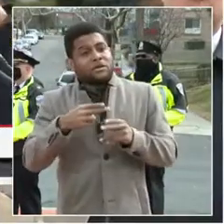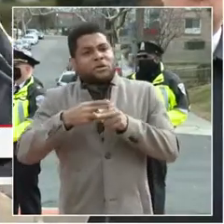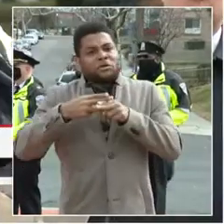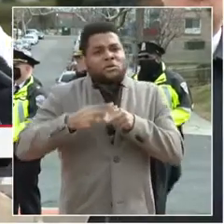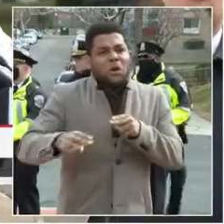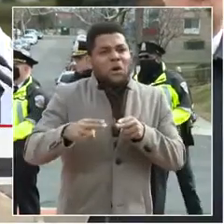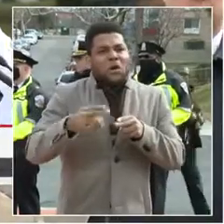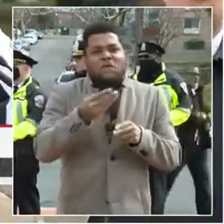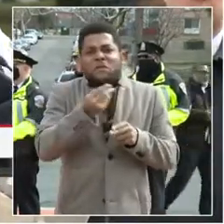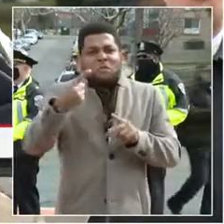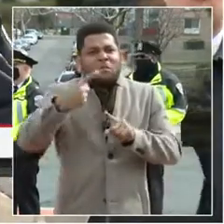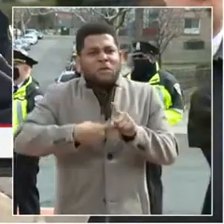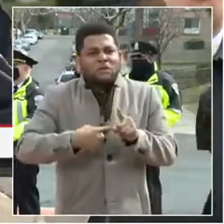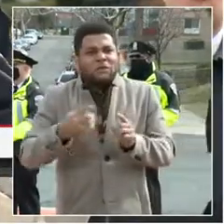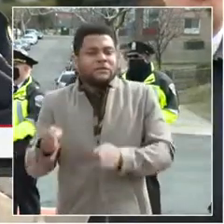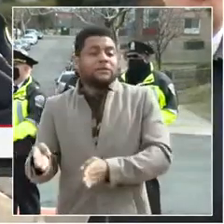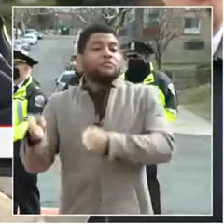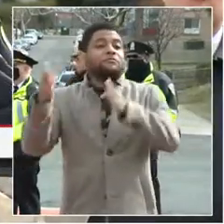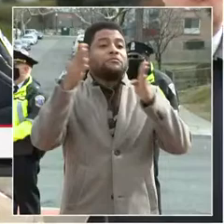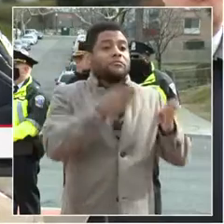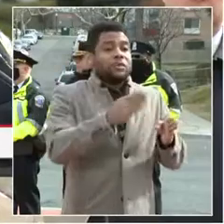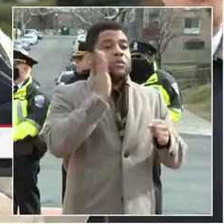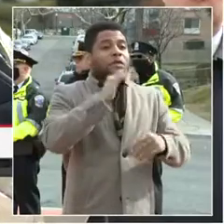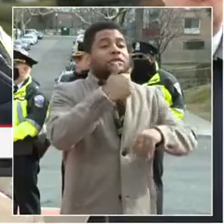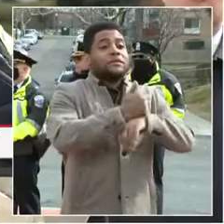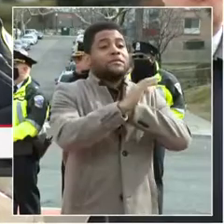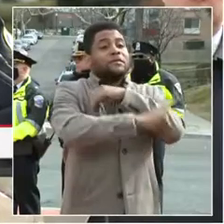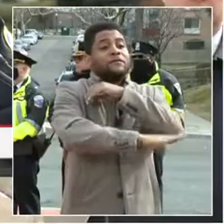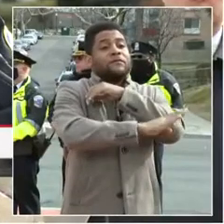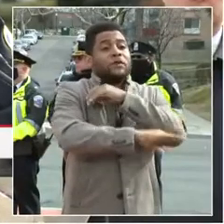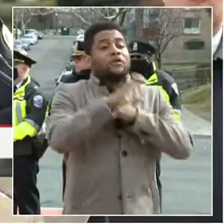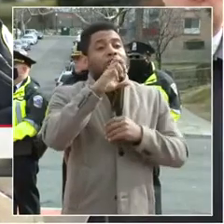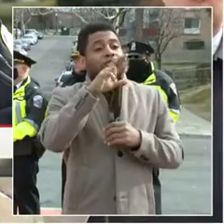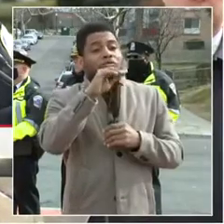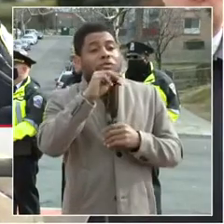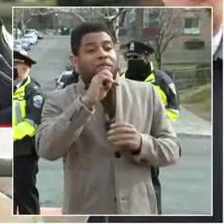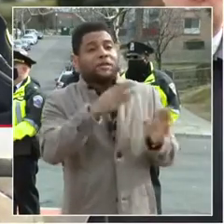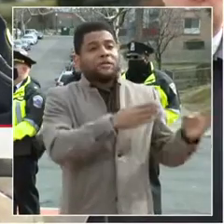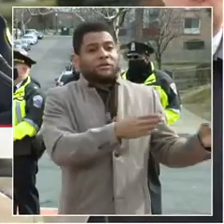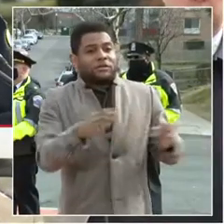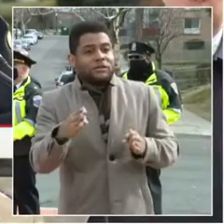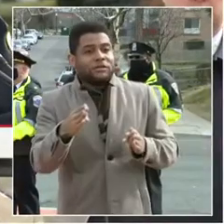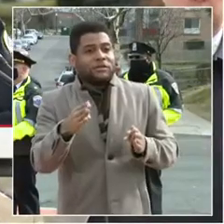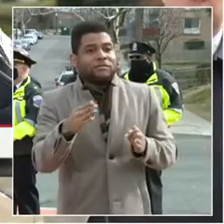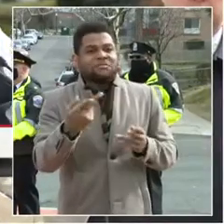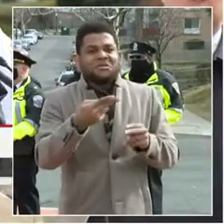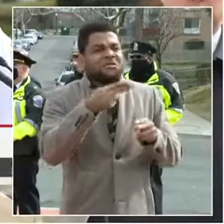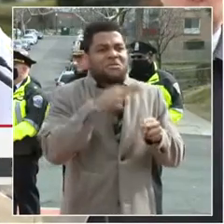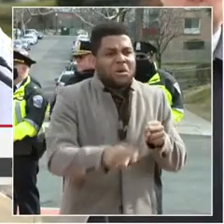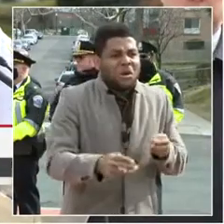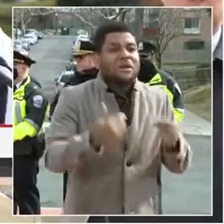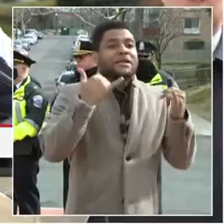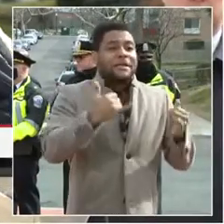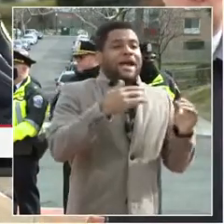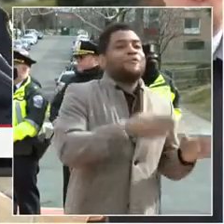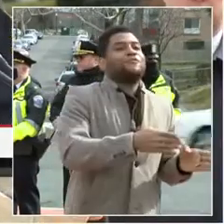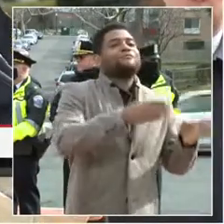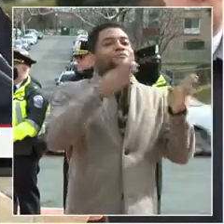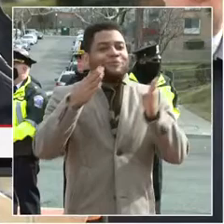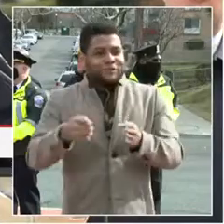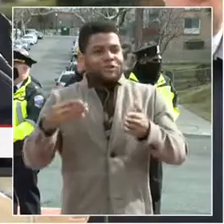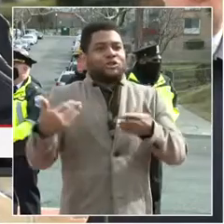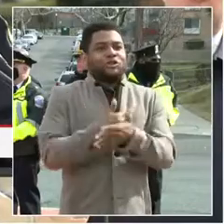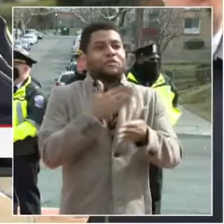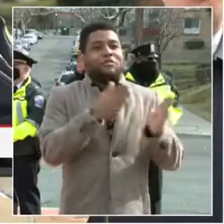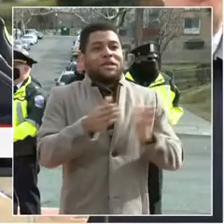months, to ensure that we give the intense focus in communities beginning March 1st through the end of the year. We have seen